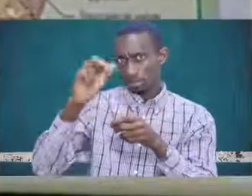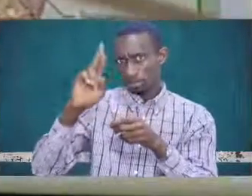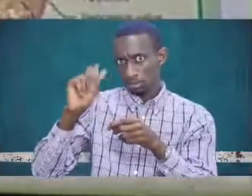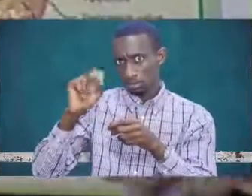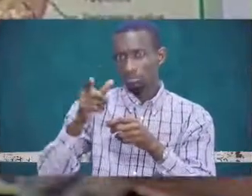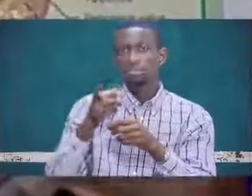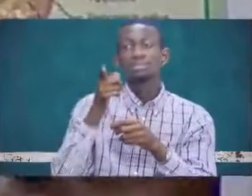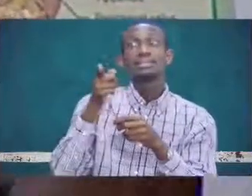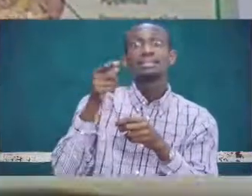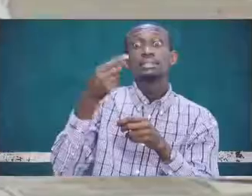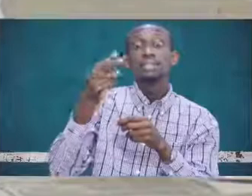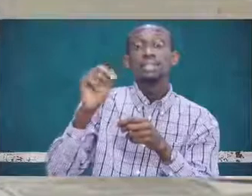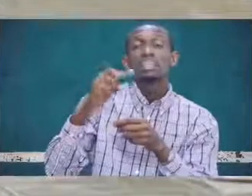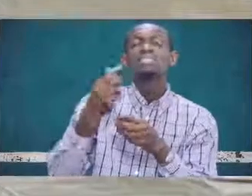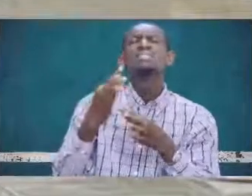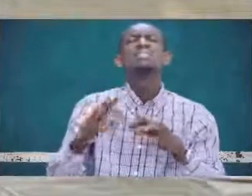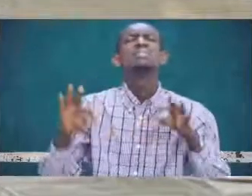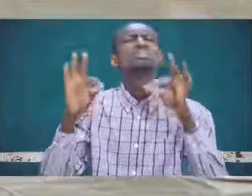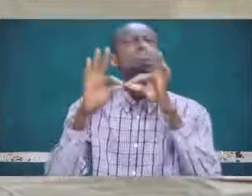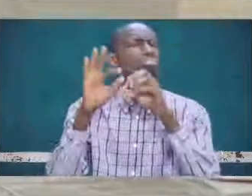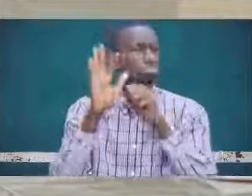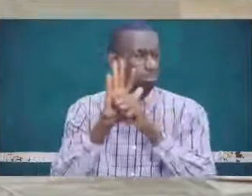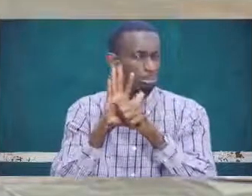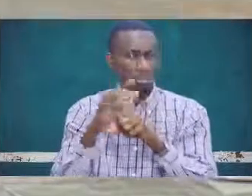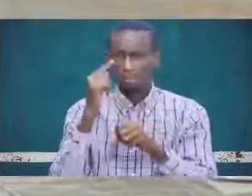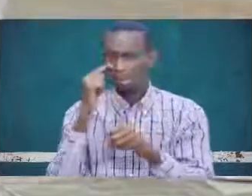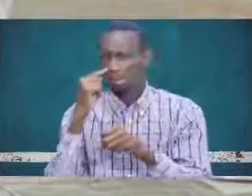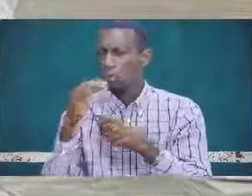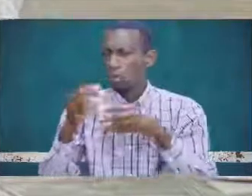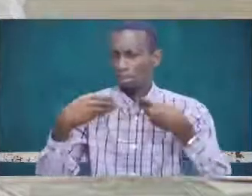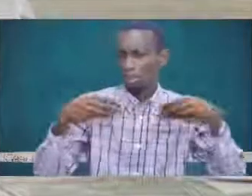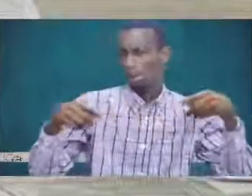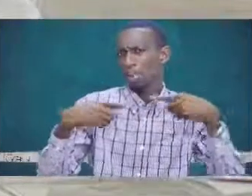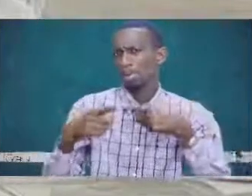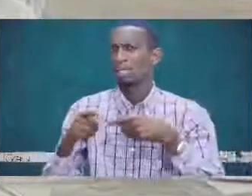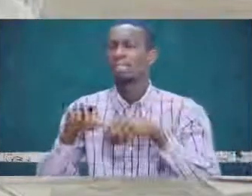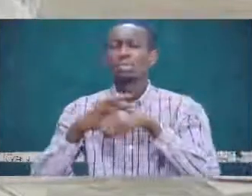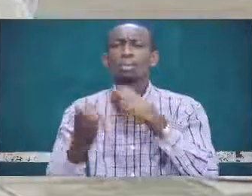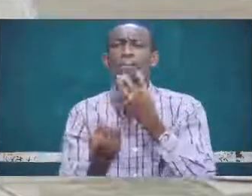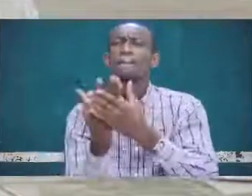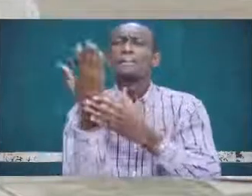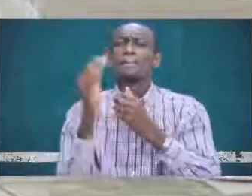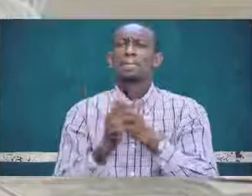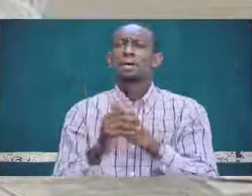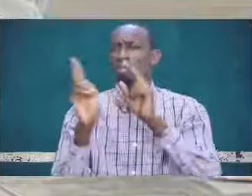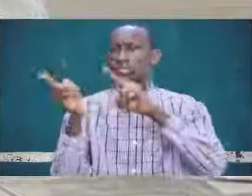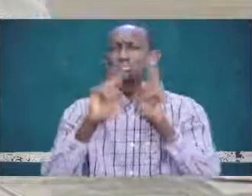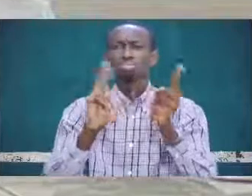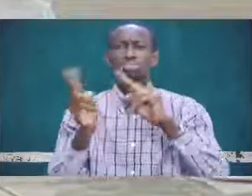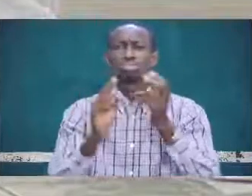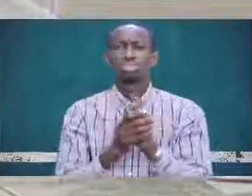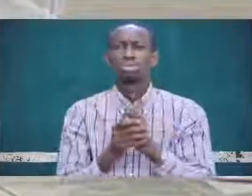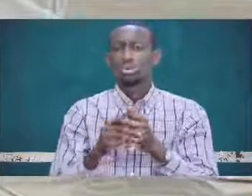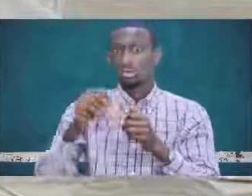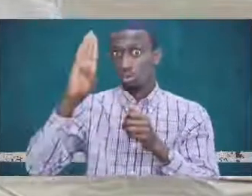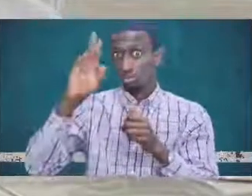secretes very useful substances or useful materials that are produced, and they normally play a big